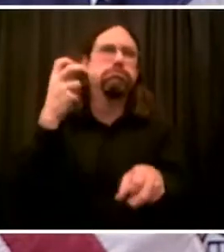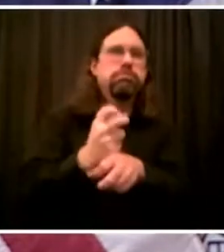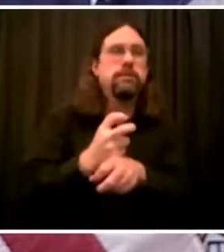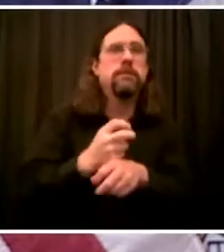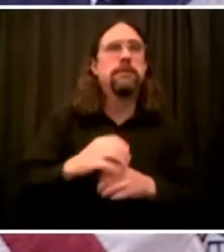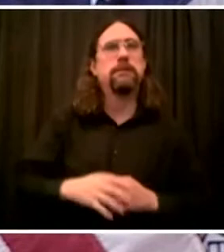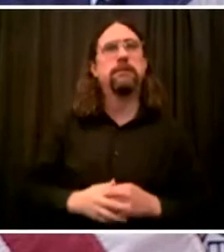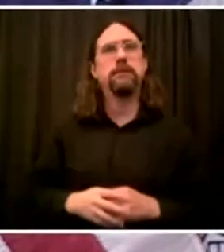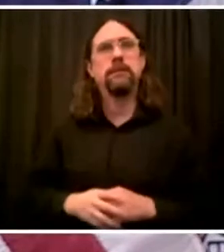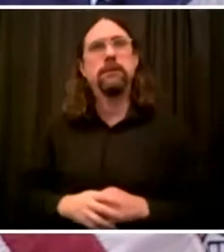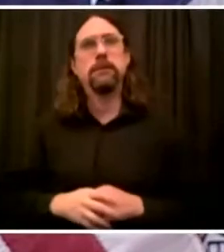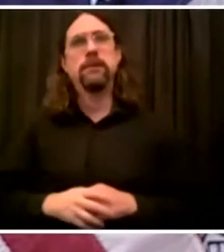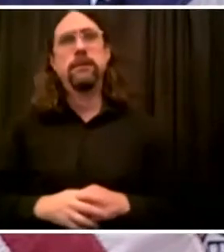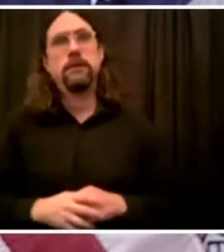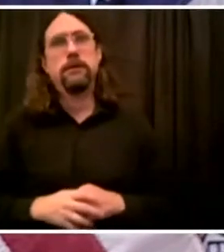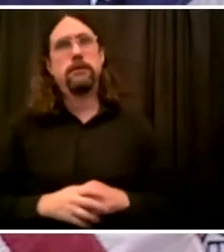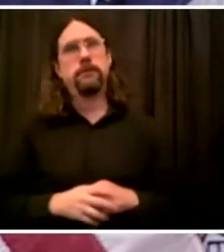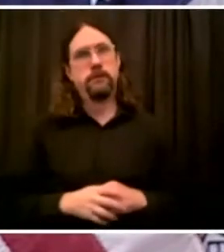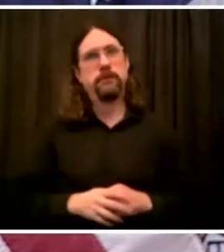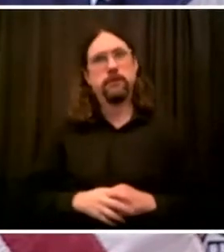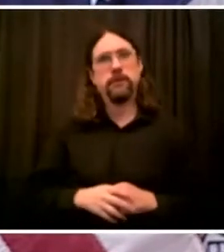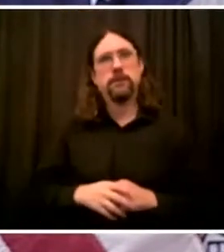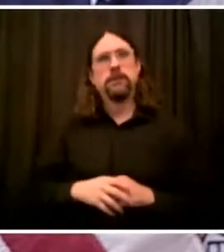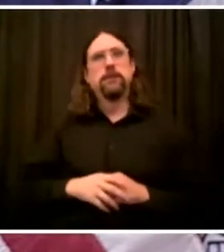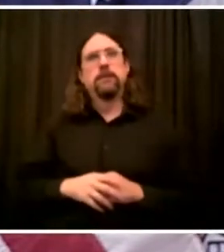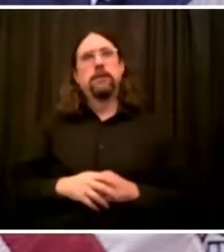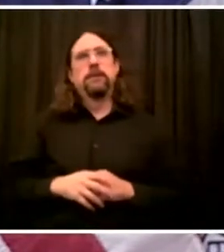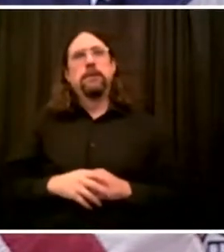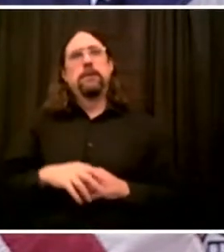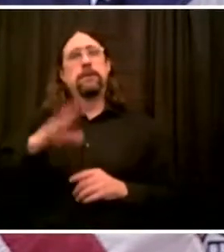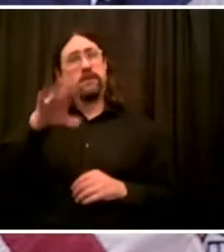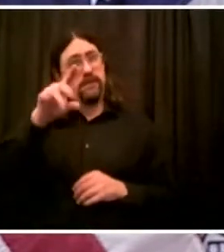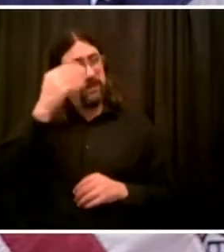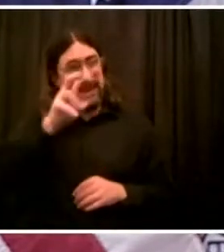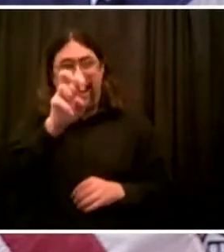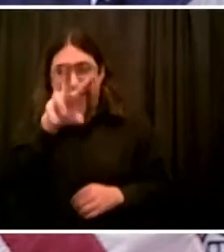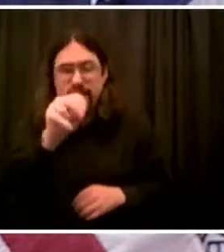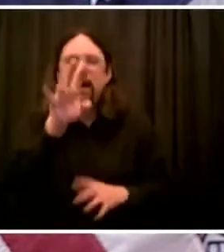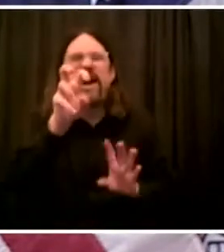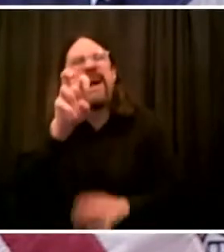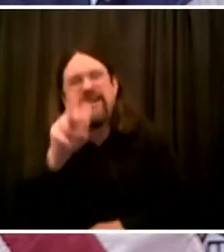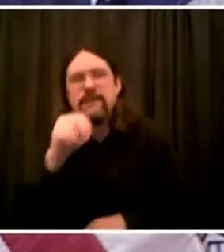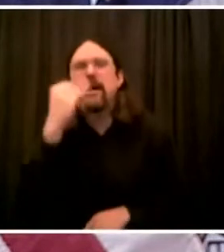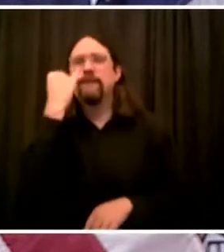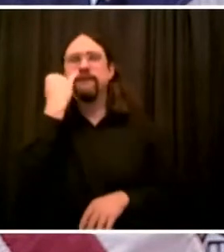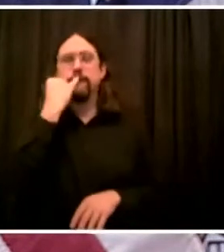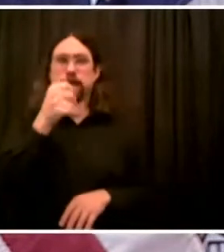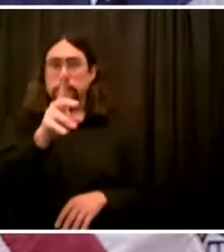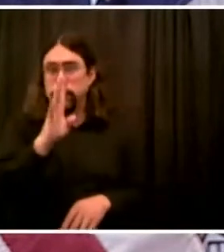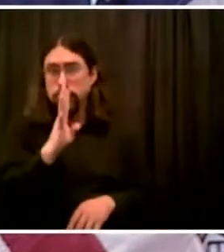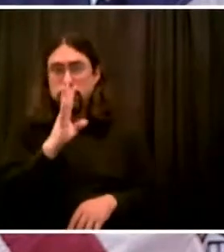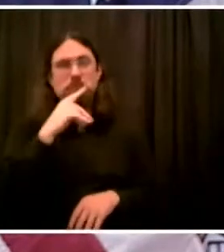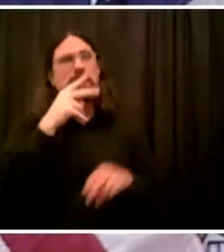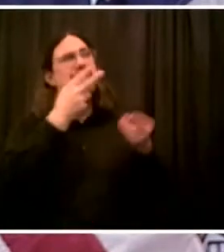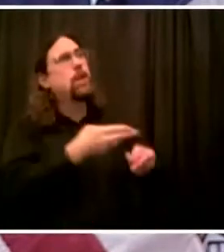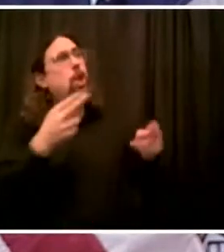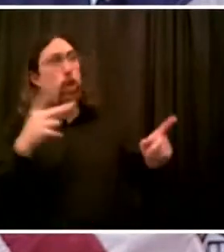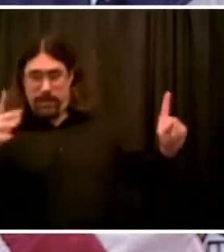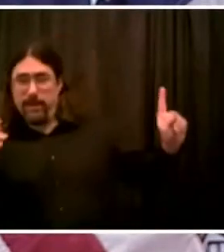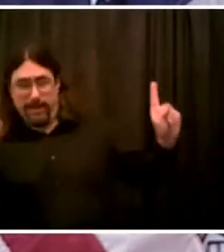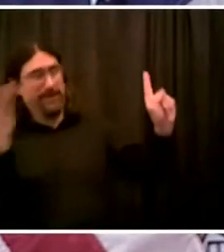walk away because of X or Y reason. There's been a lot done to improve the shelters. There's been a lot done to make them safer, a lot done to create new options like